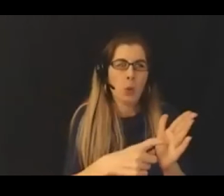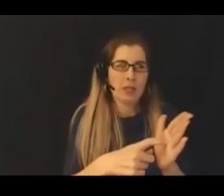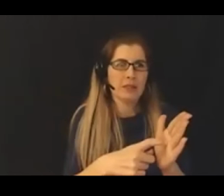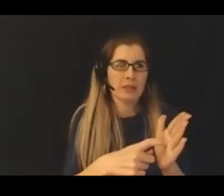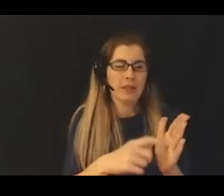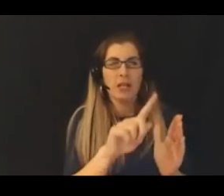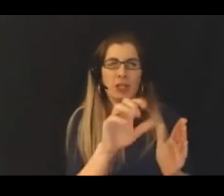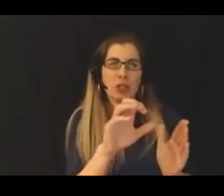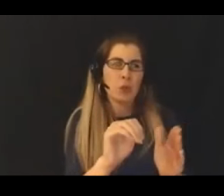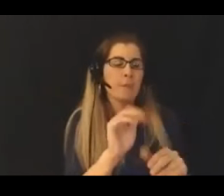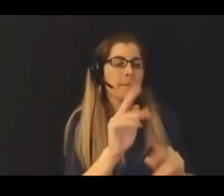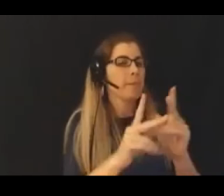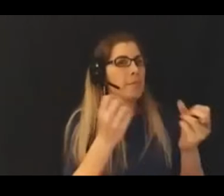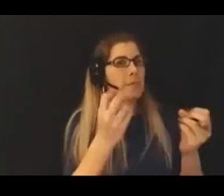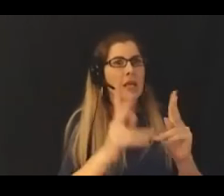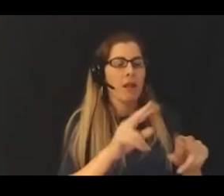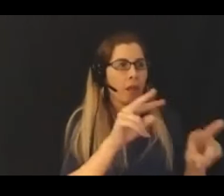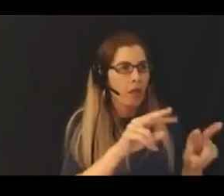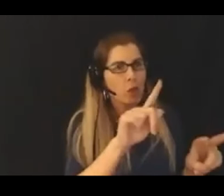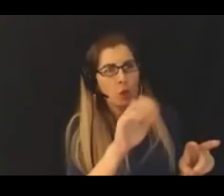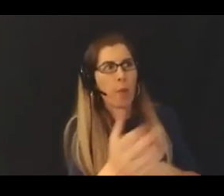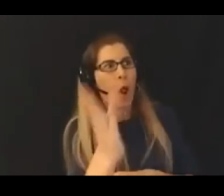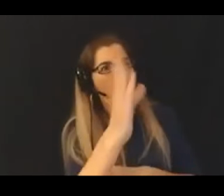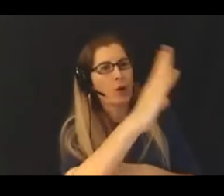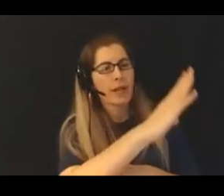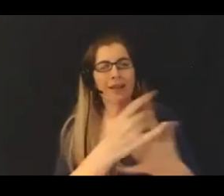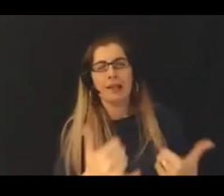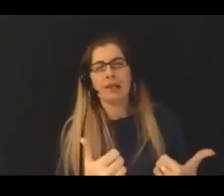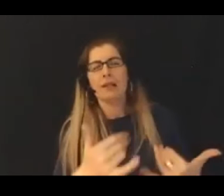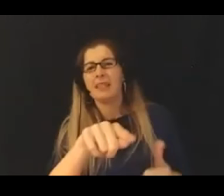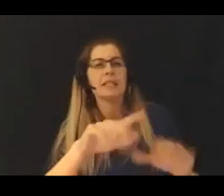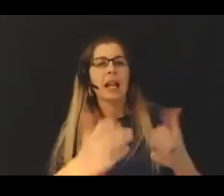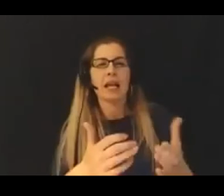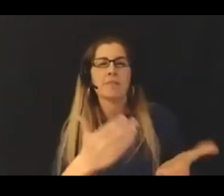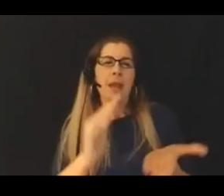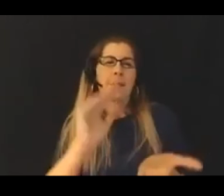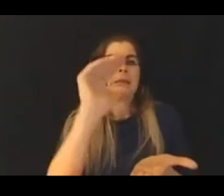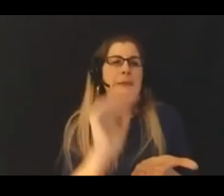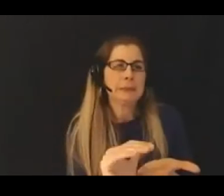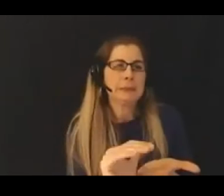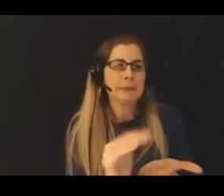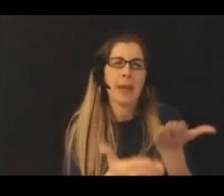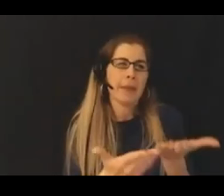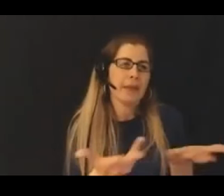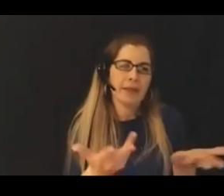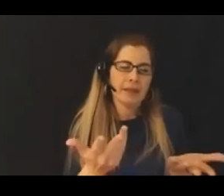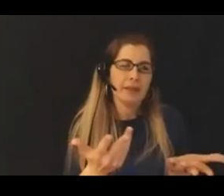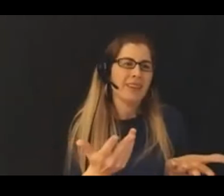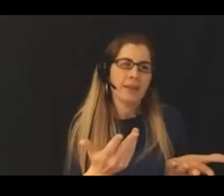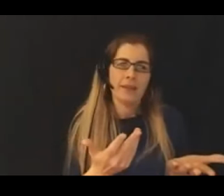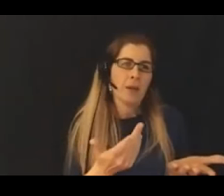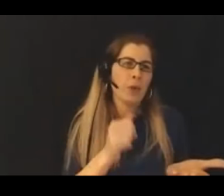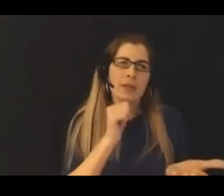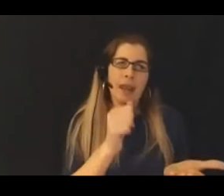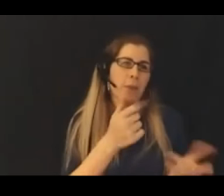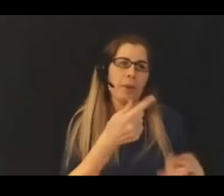Zoom fatigue, and so not to pretend that we have the bandwidth for a really long offering,